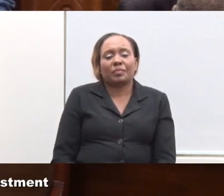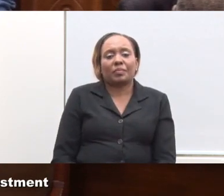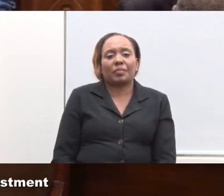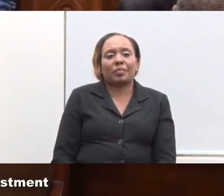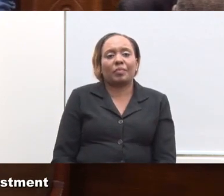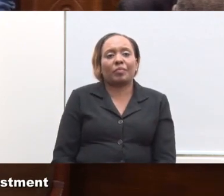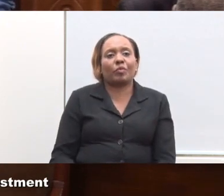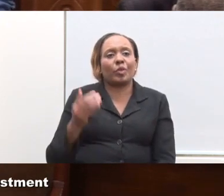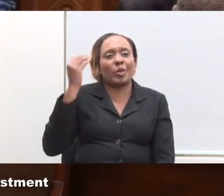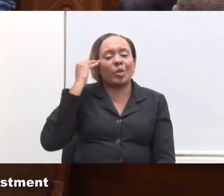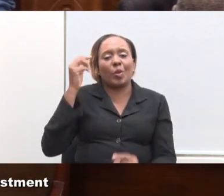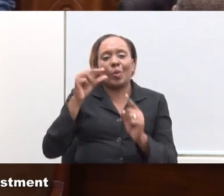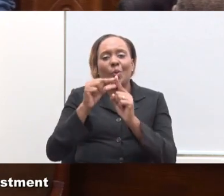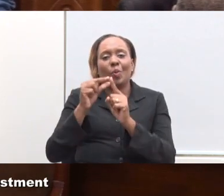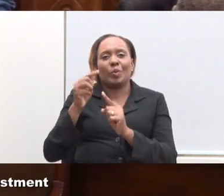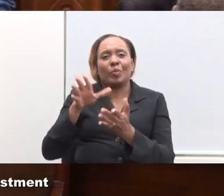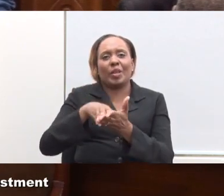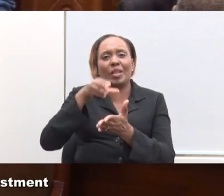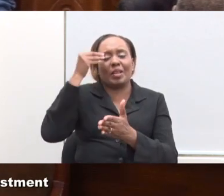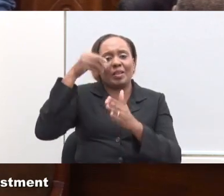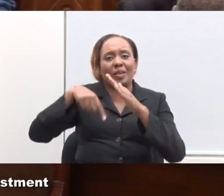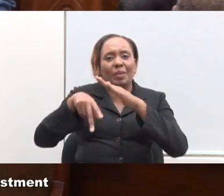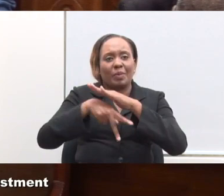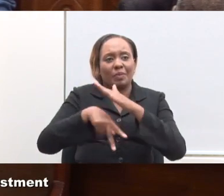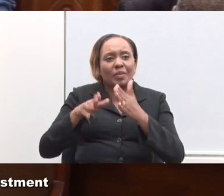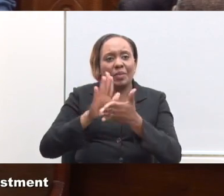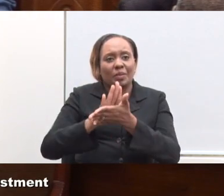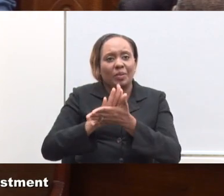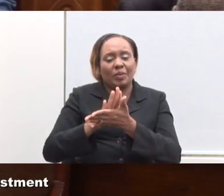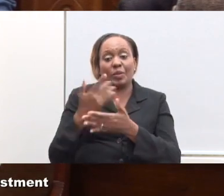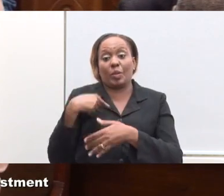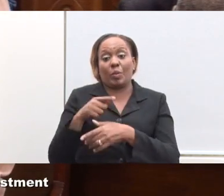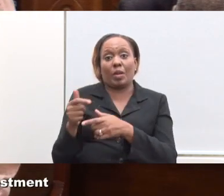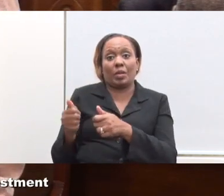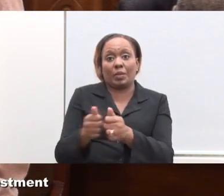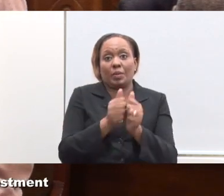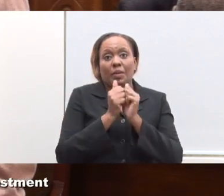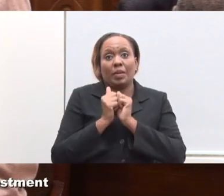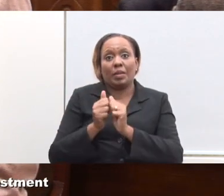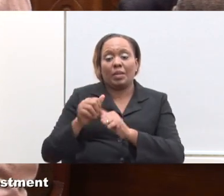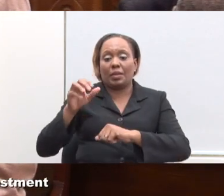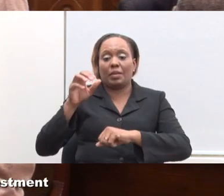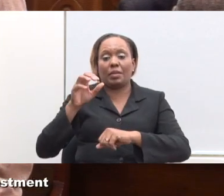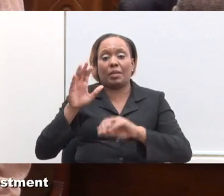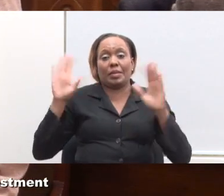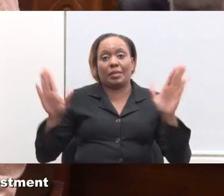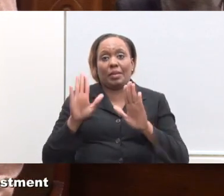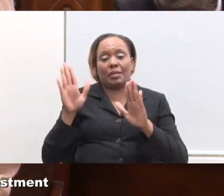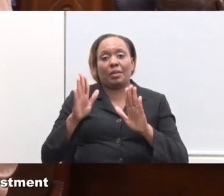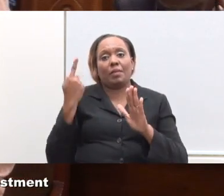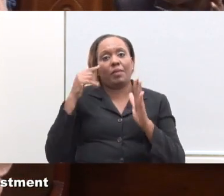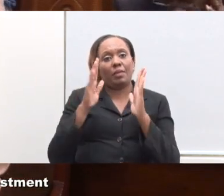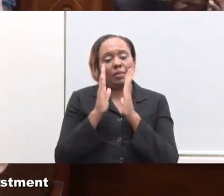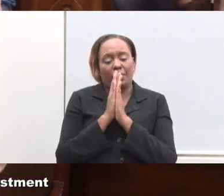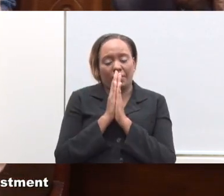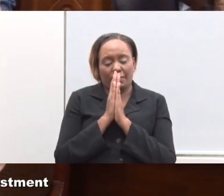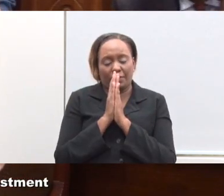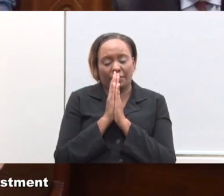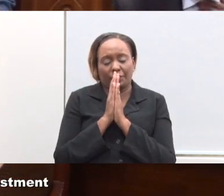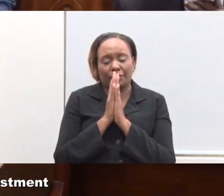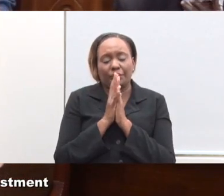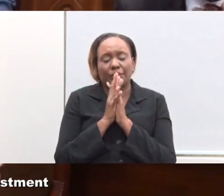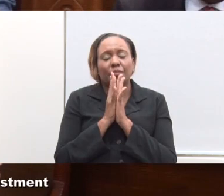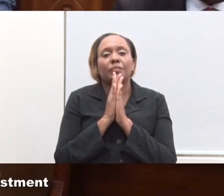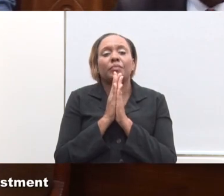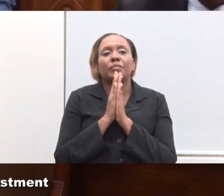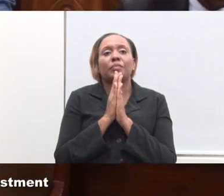school. And as we come together as a nation on Sunday to pray, and I hope that the